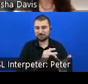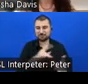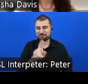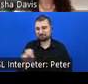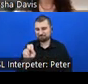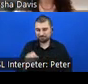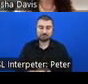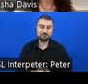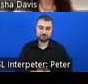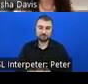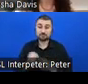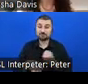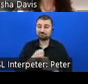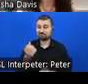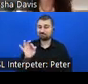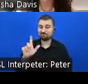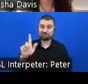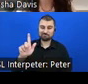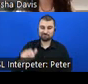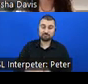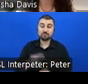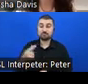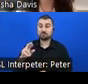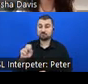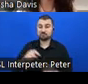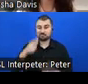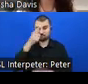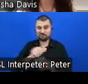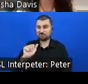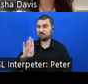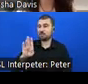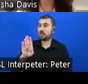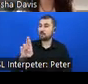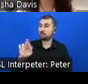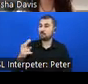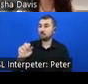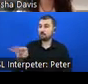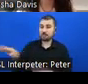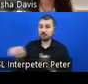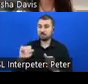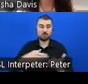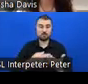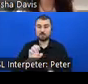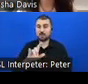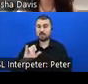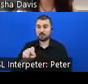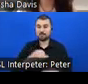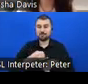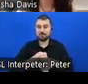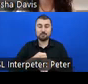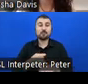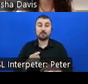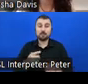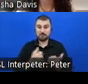So in 1921, Gross and brother Abraham left. They arrived at Ellis Island and were assisted